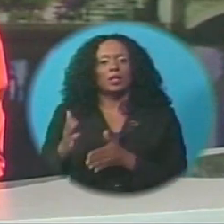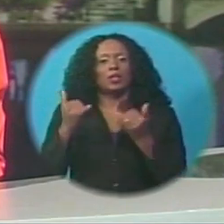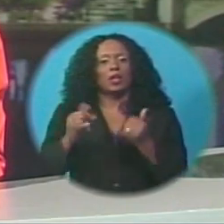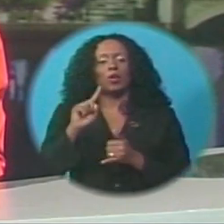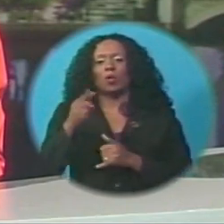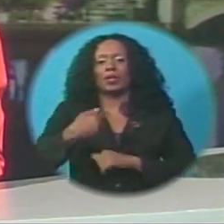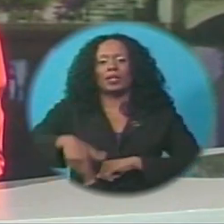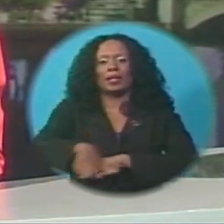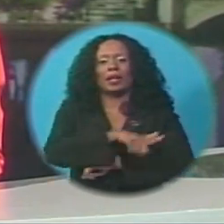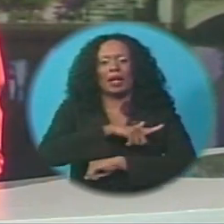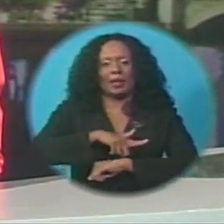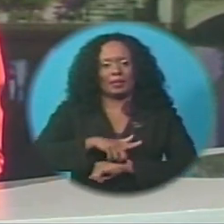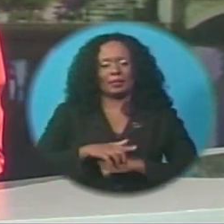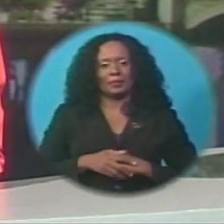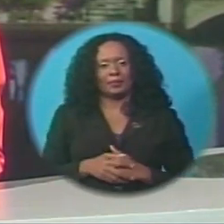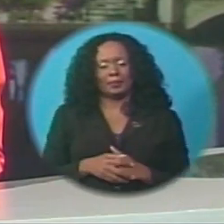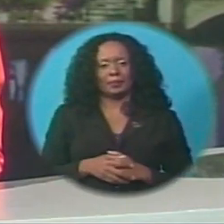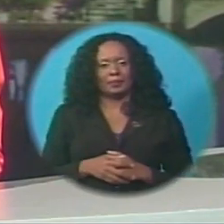land.